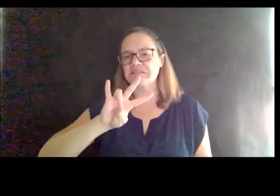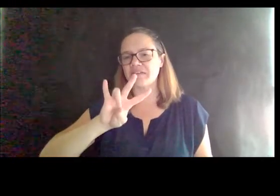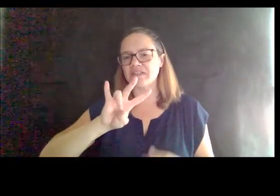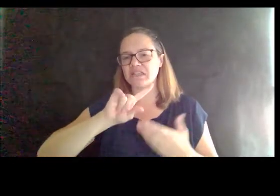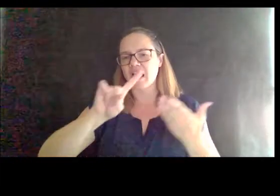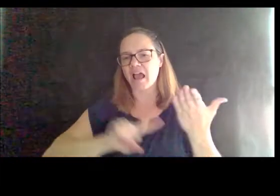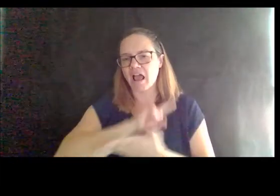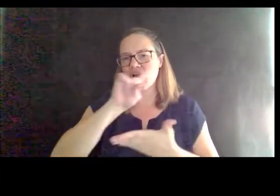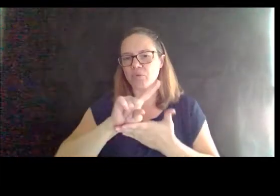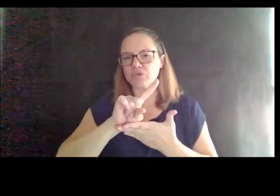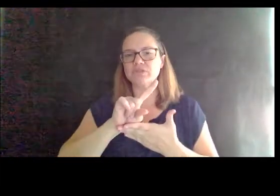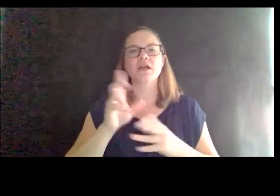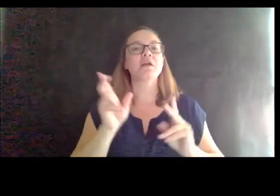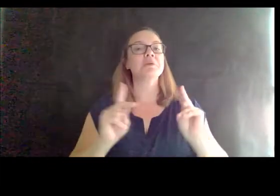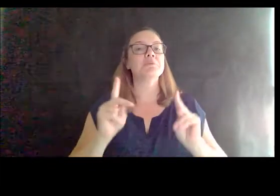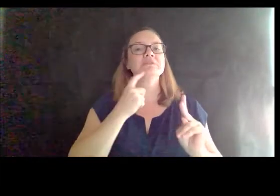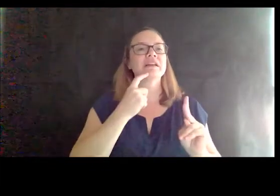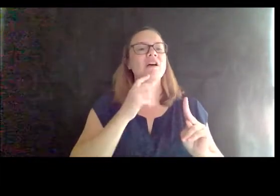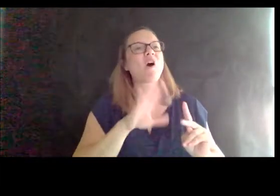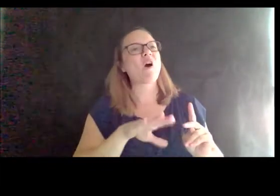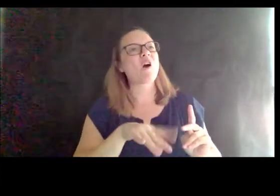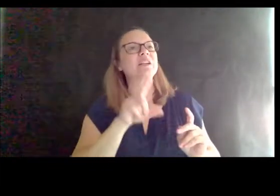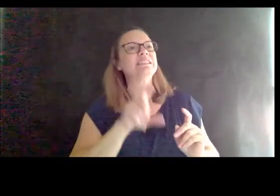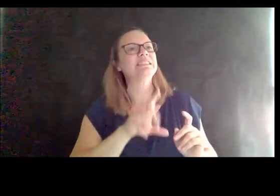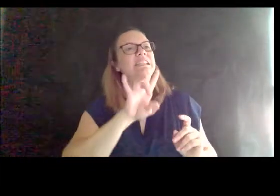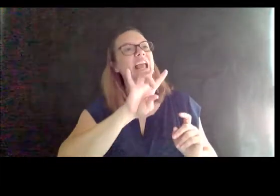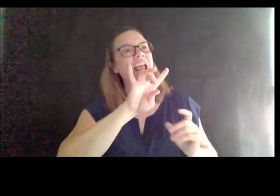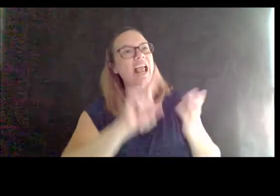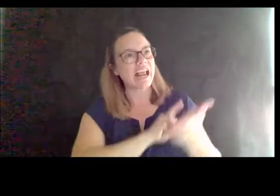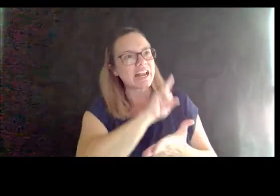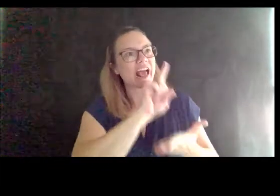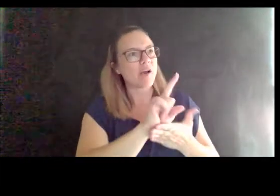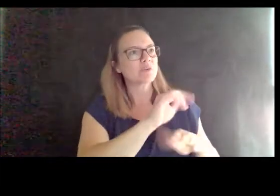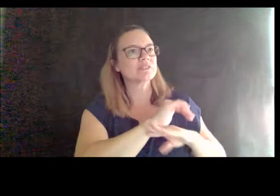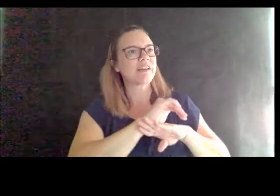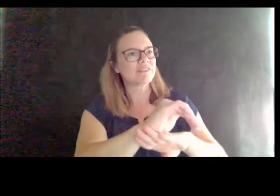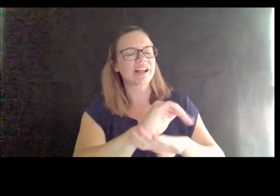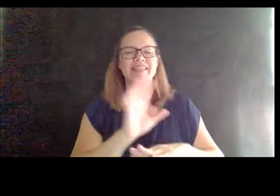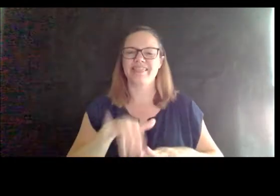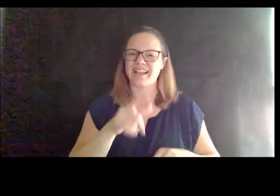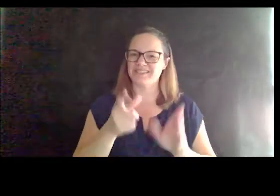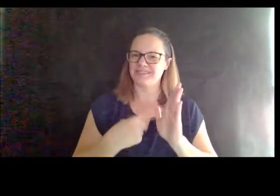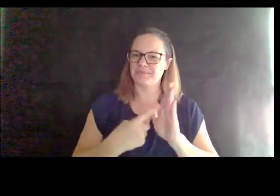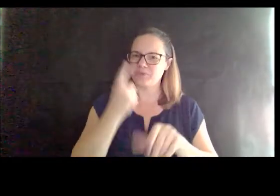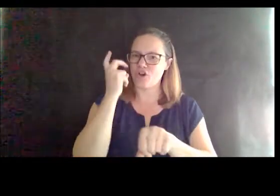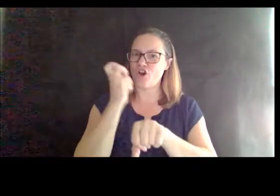So when you hear that eight hours of sleep at night, sometimes that's really hard to achieve.